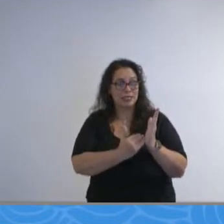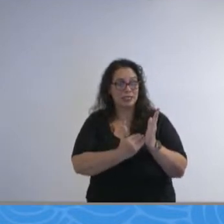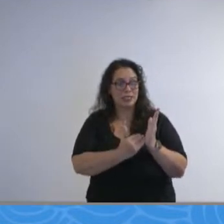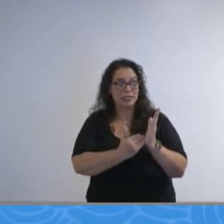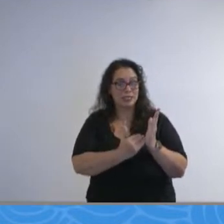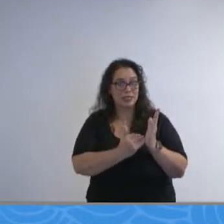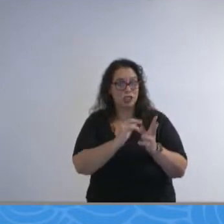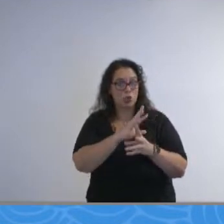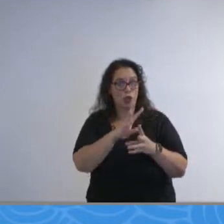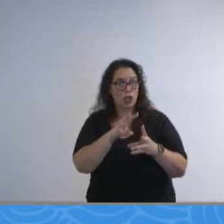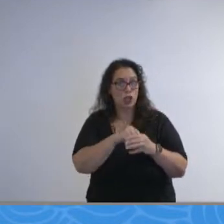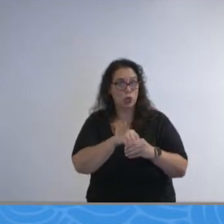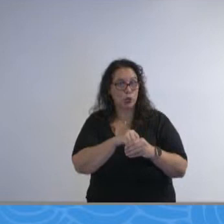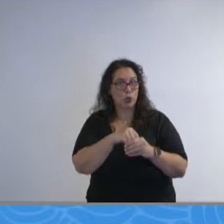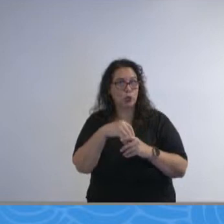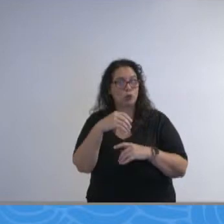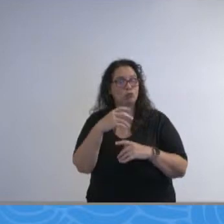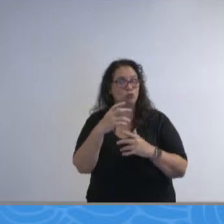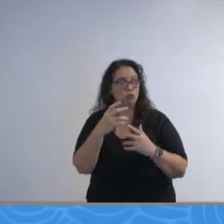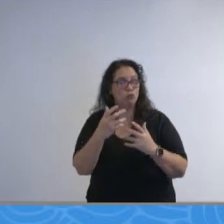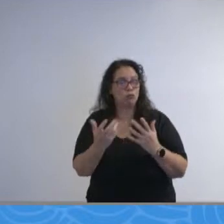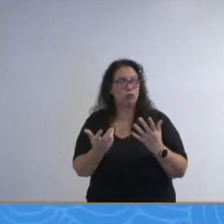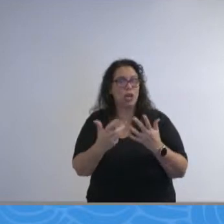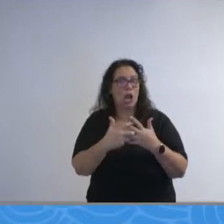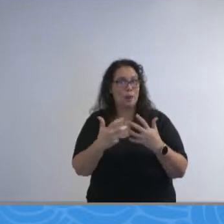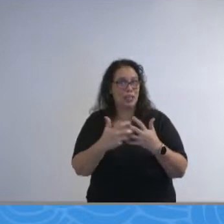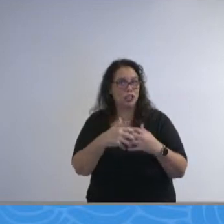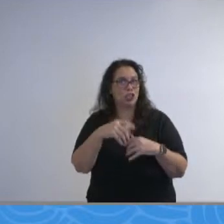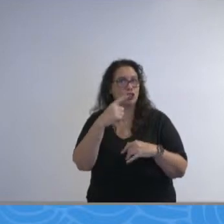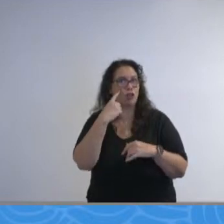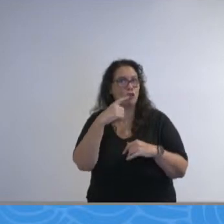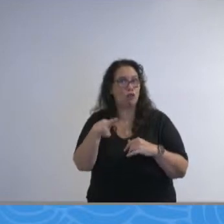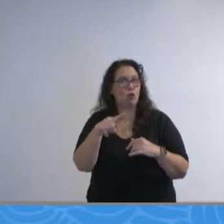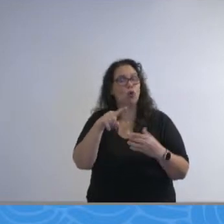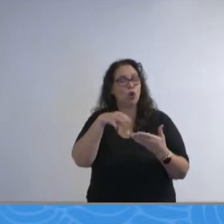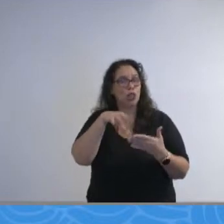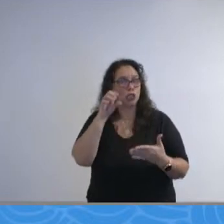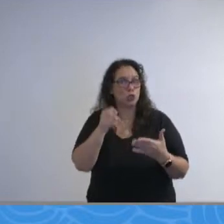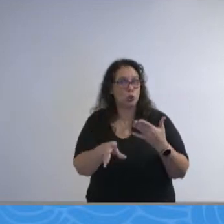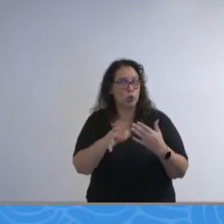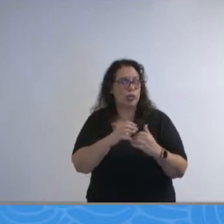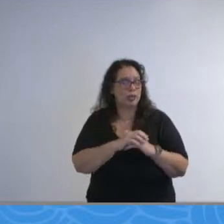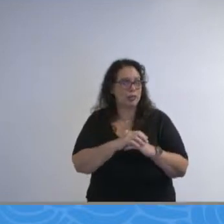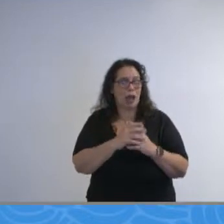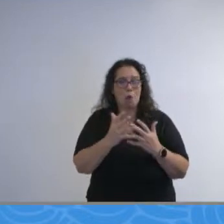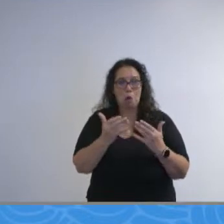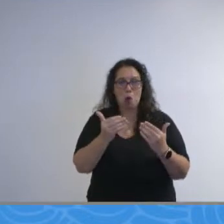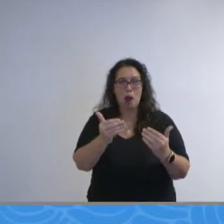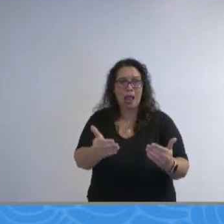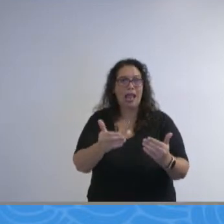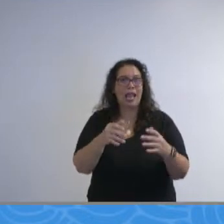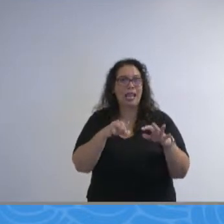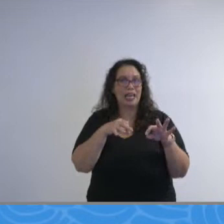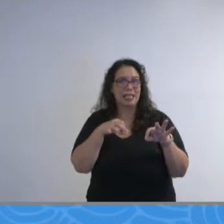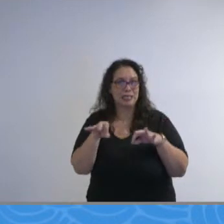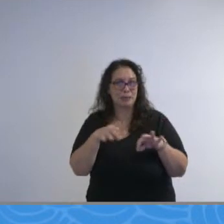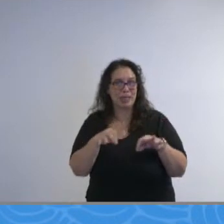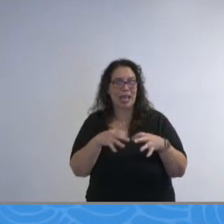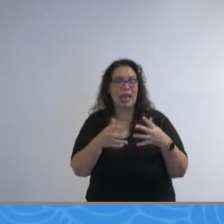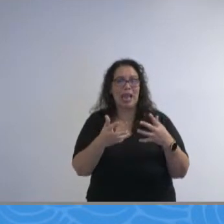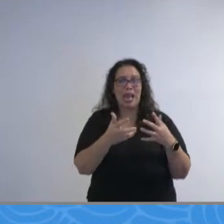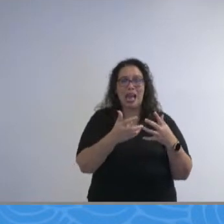the needs of the students. I would like to go ahead and explain the difference between accommodation